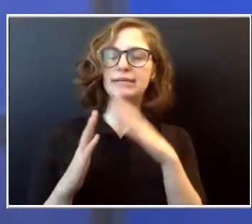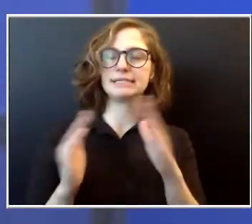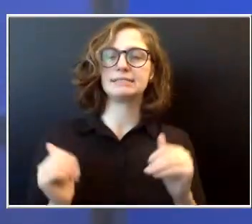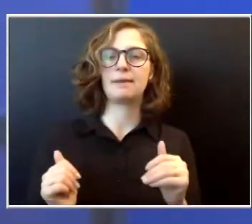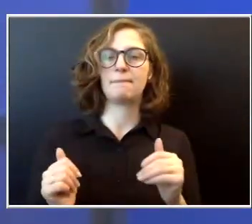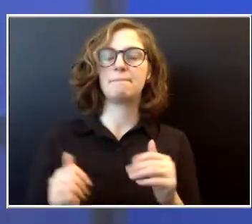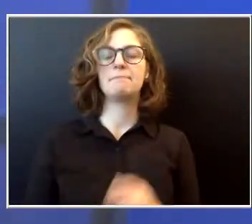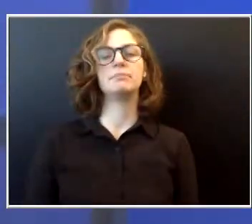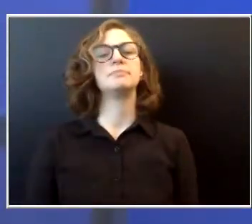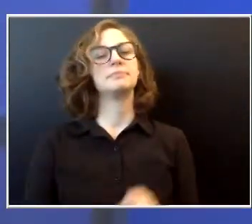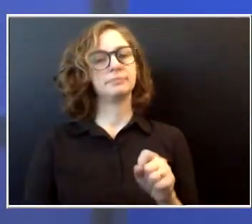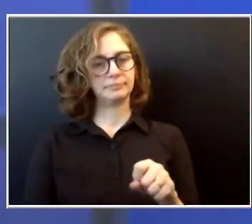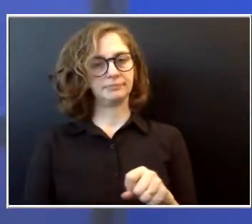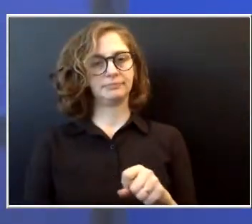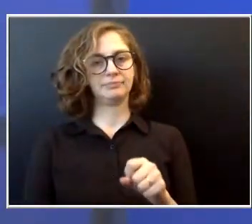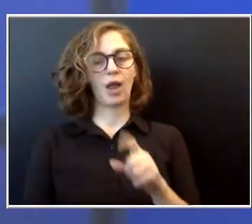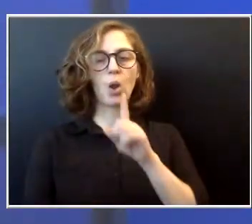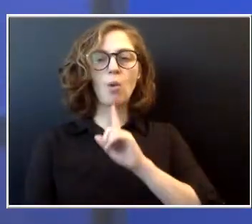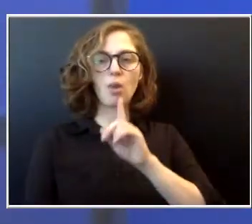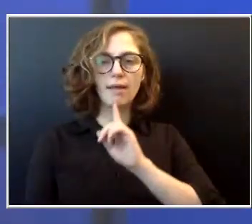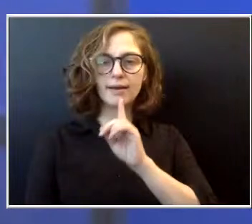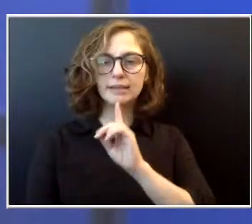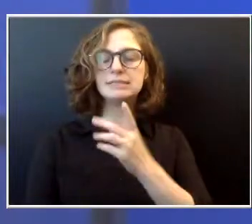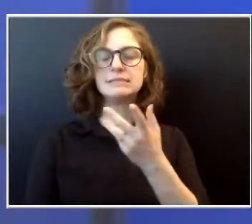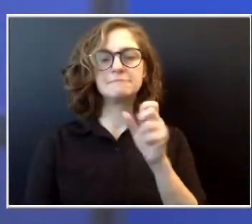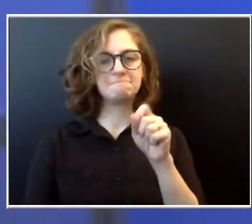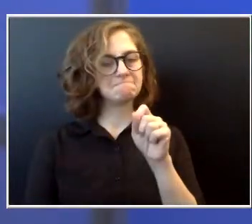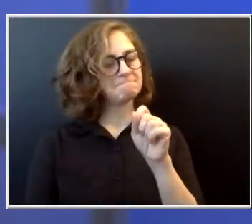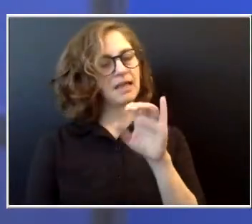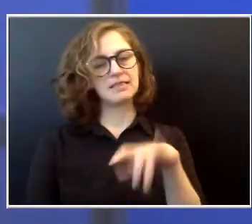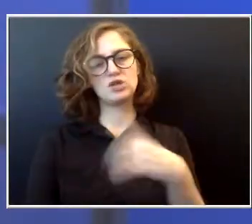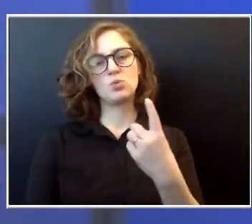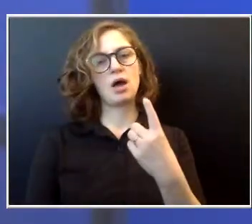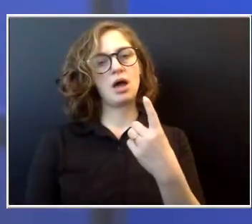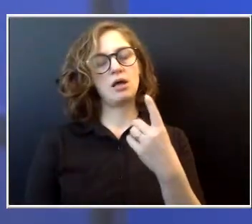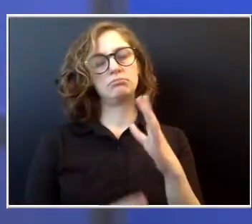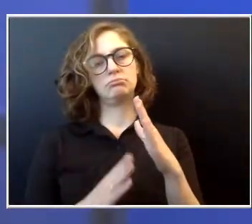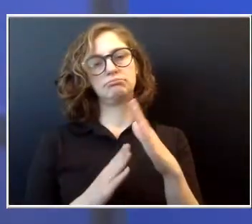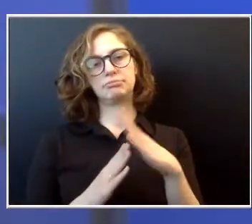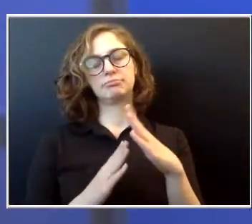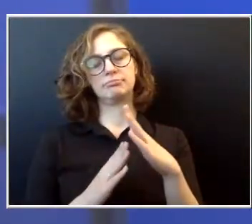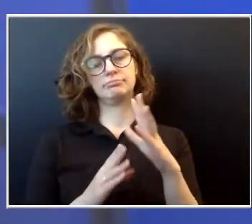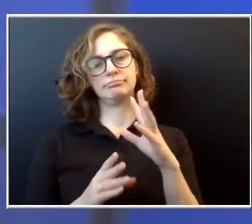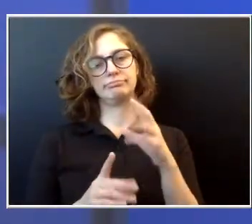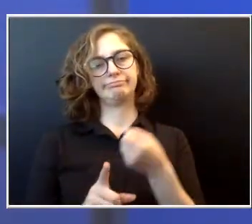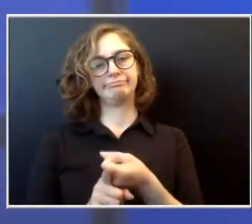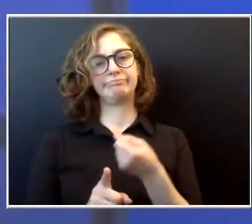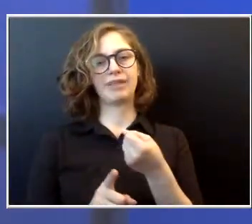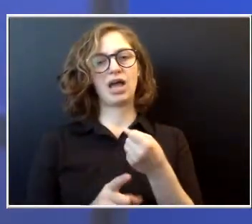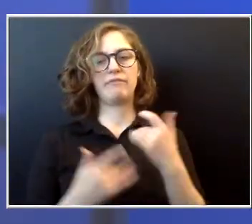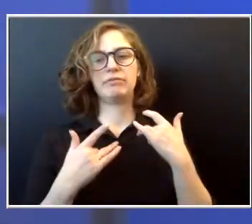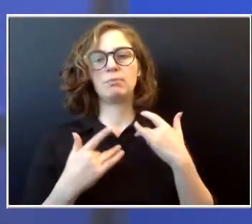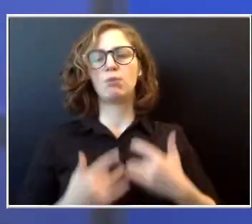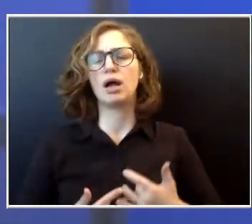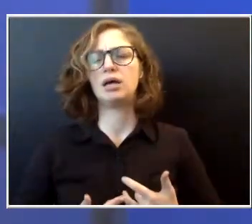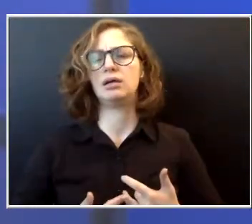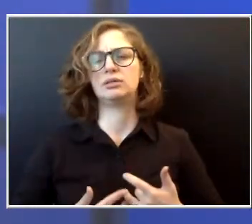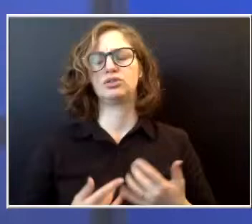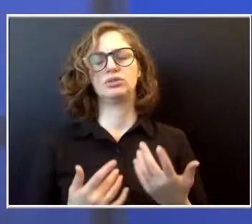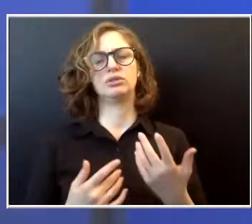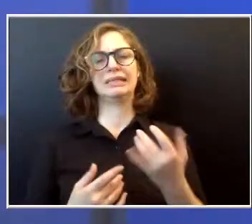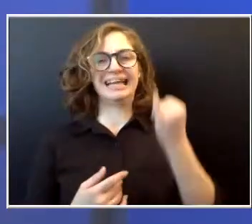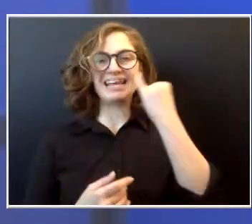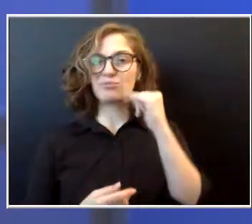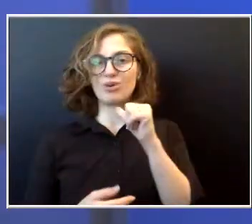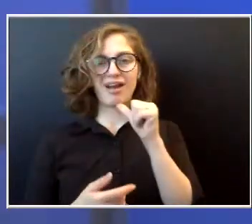the kind of prime factors of depression is, when we're not socially engaged, we